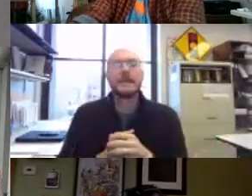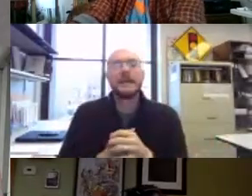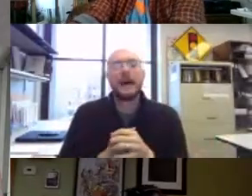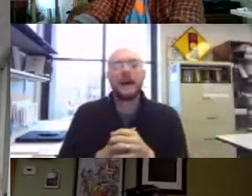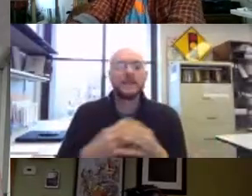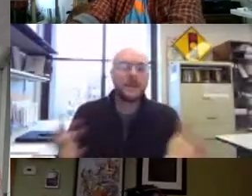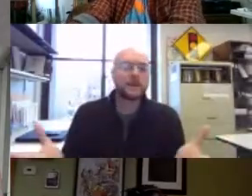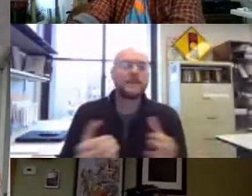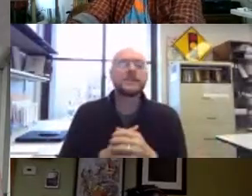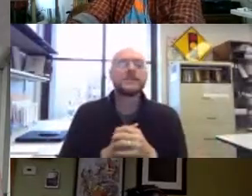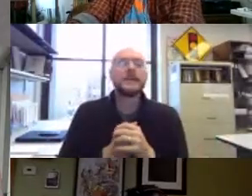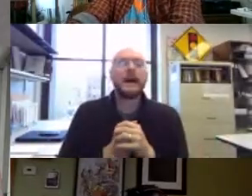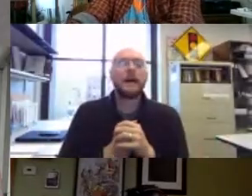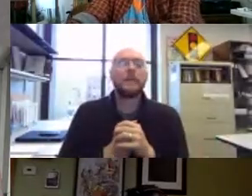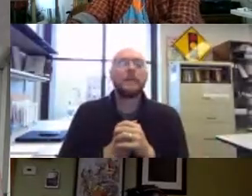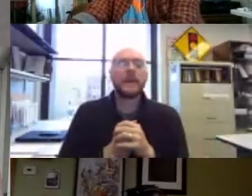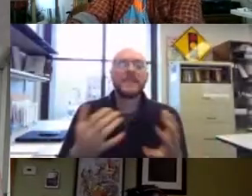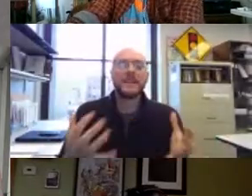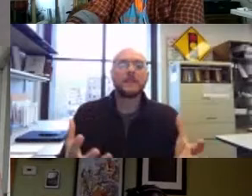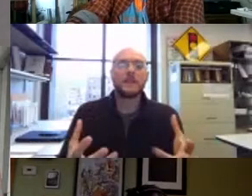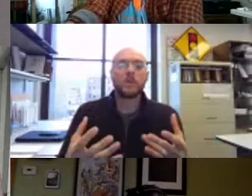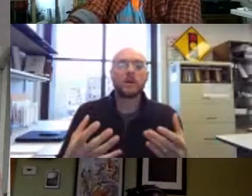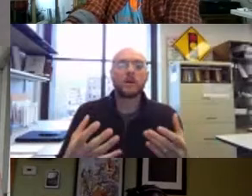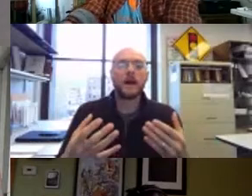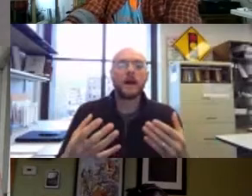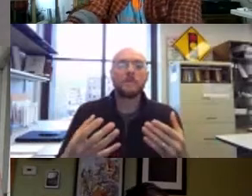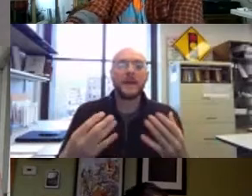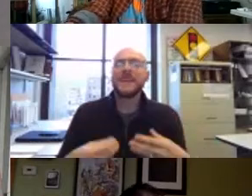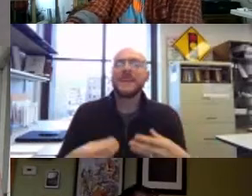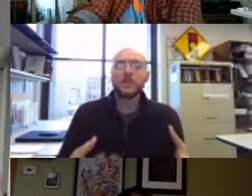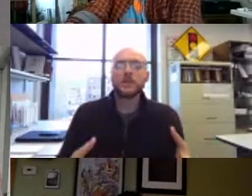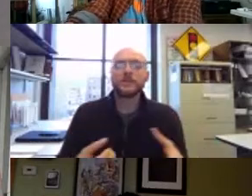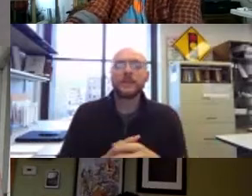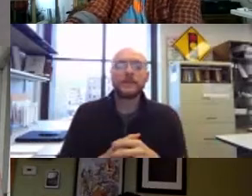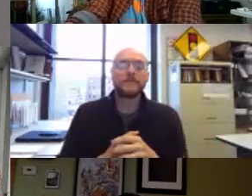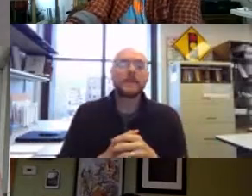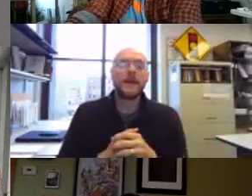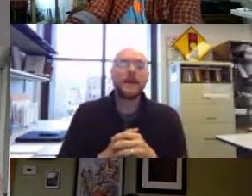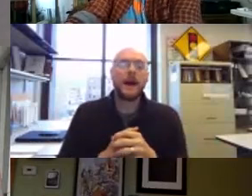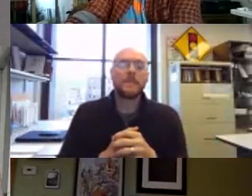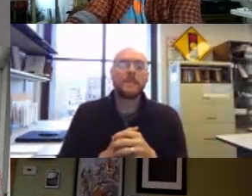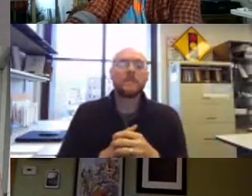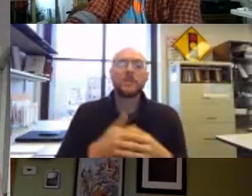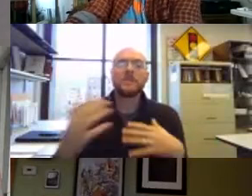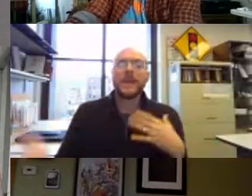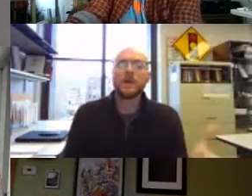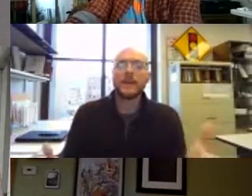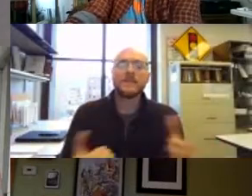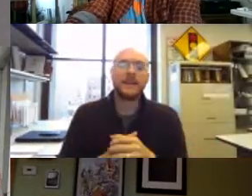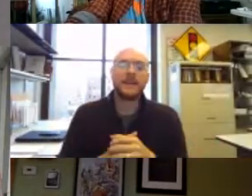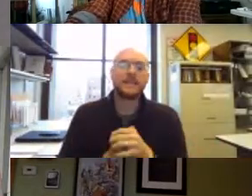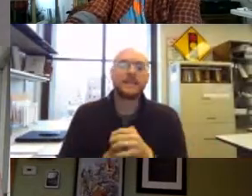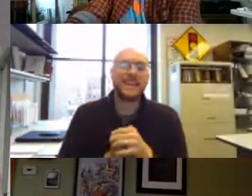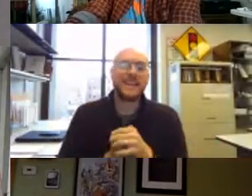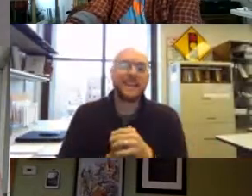districts, other neighborhoods in a way that's a little bit more bike and pedestrian friendly. Shared lane